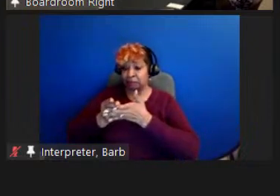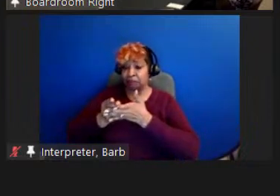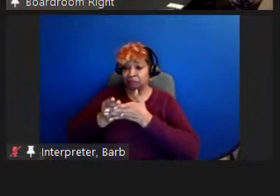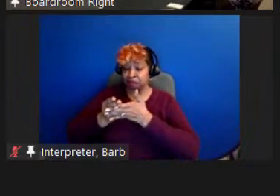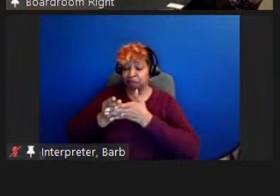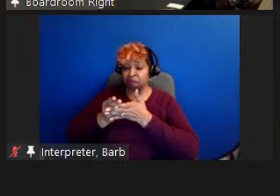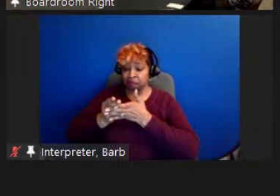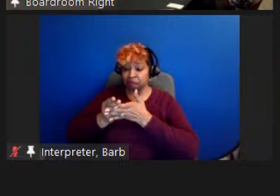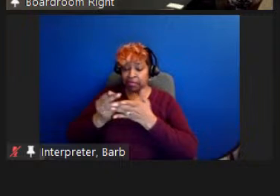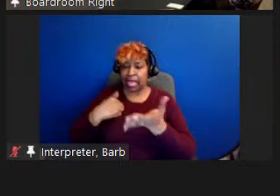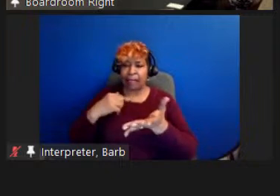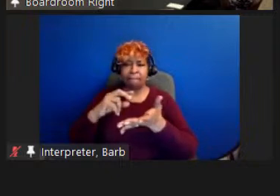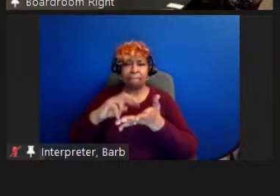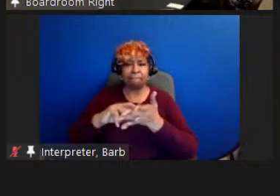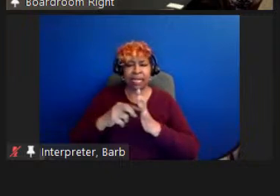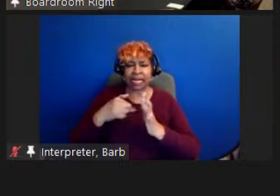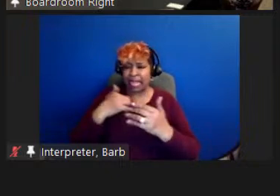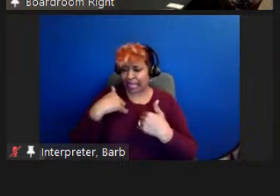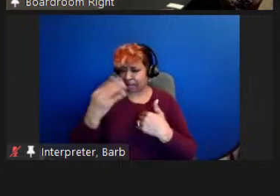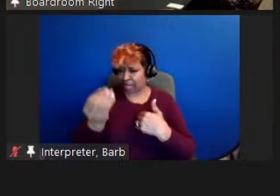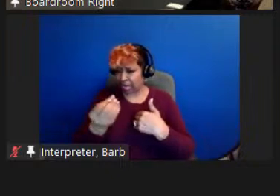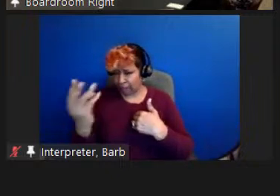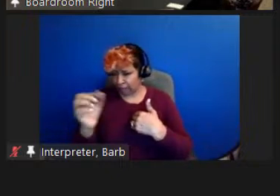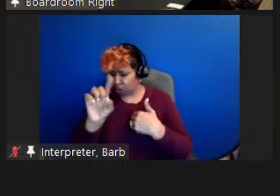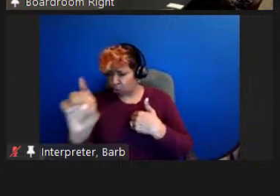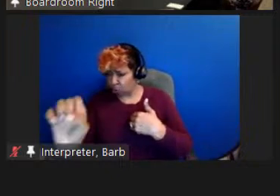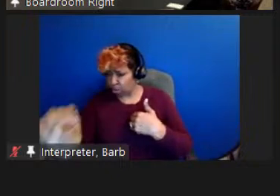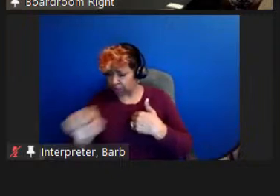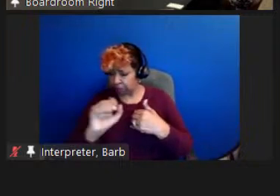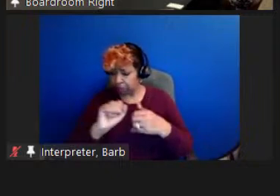mean, I have a couple of questions. Yeah.